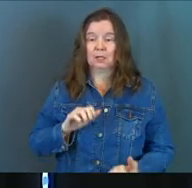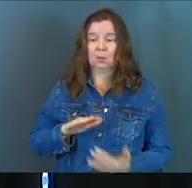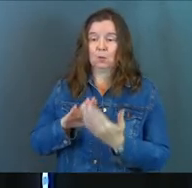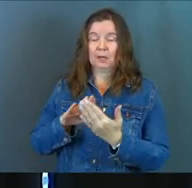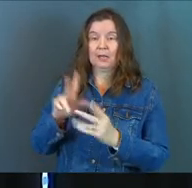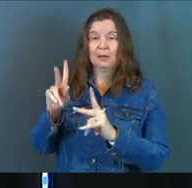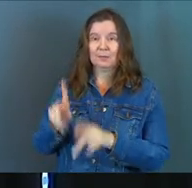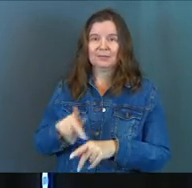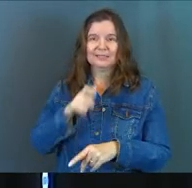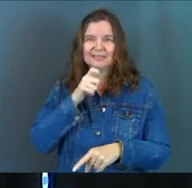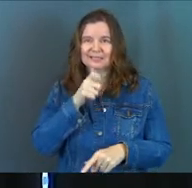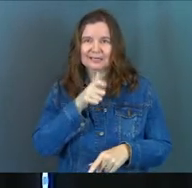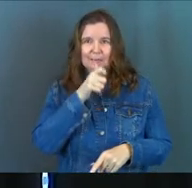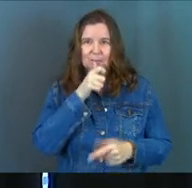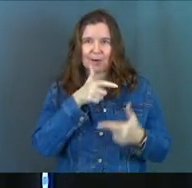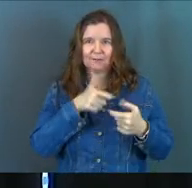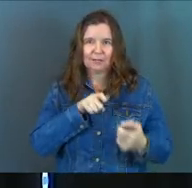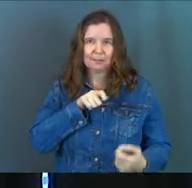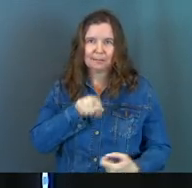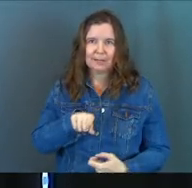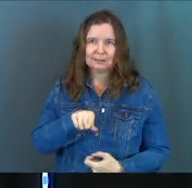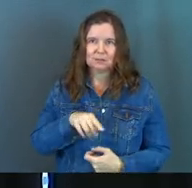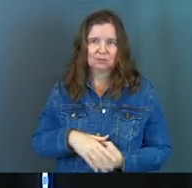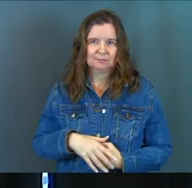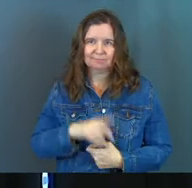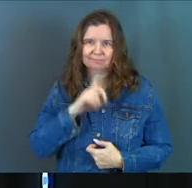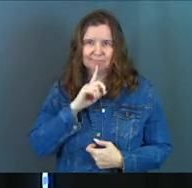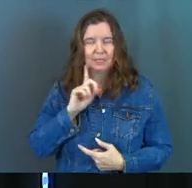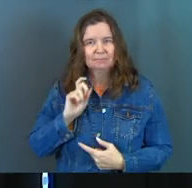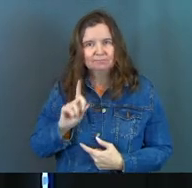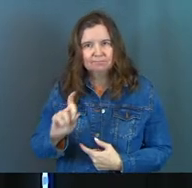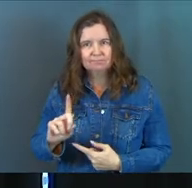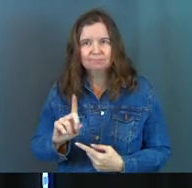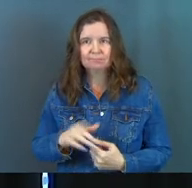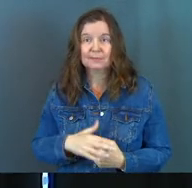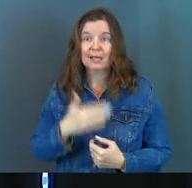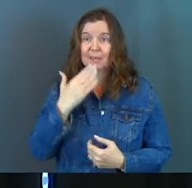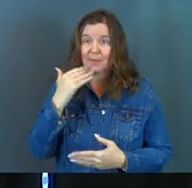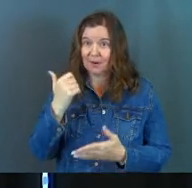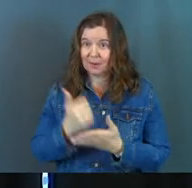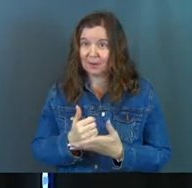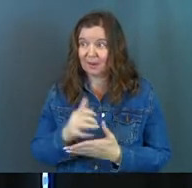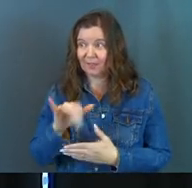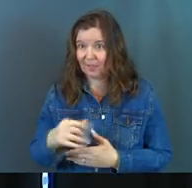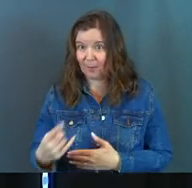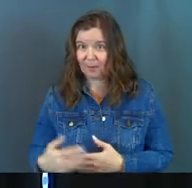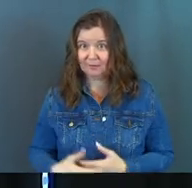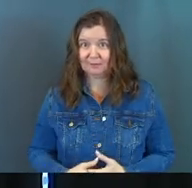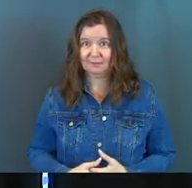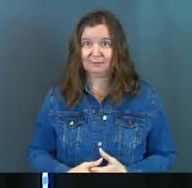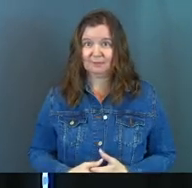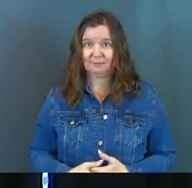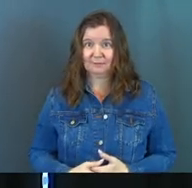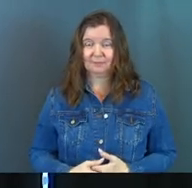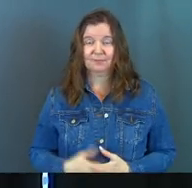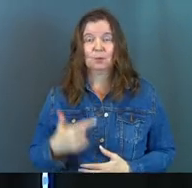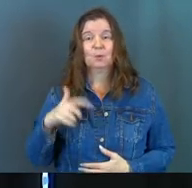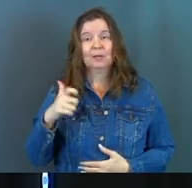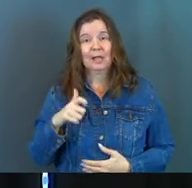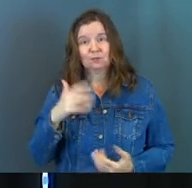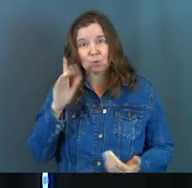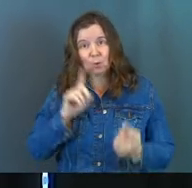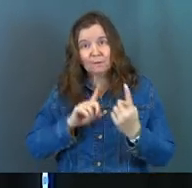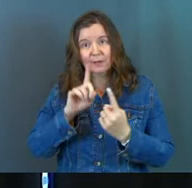in person. He did not private message him. I'll take a better amen on that one. We got